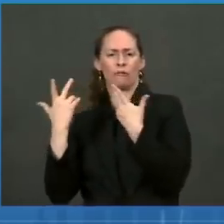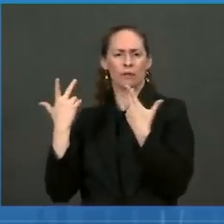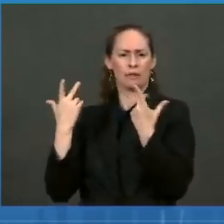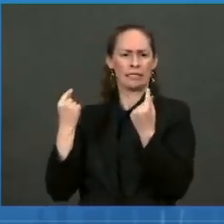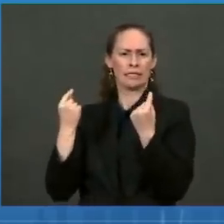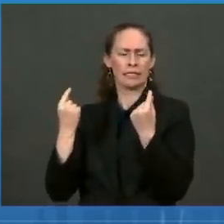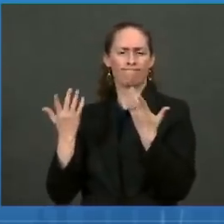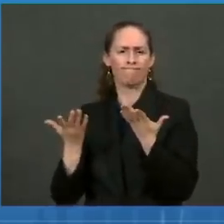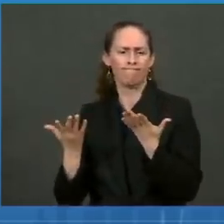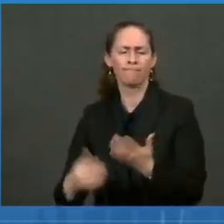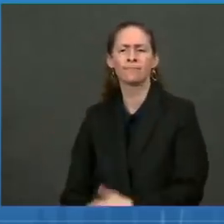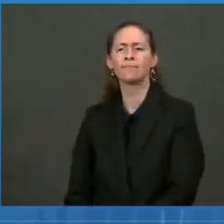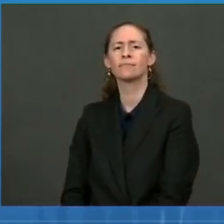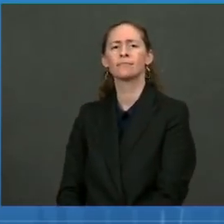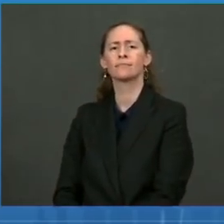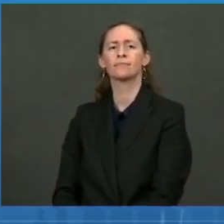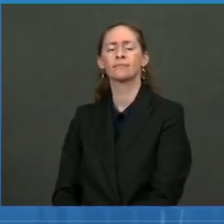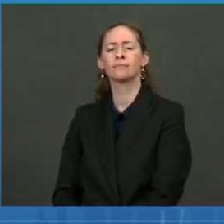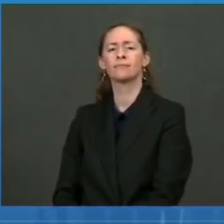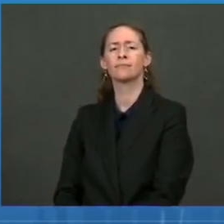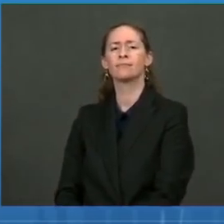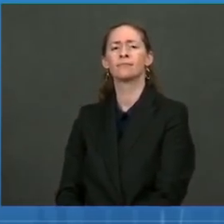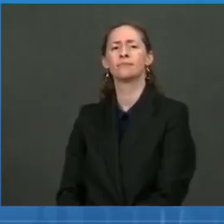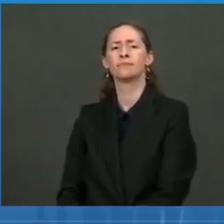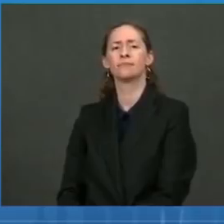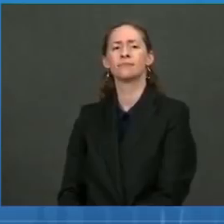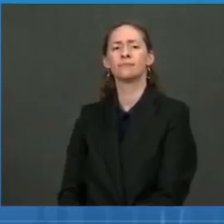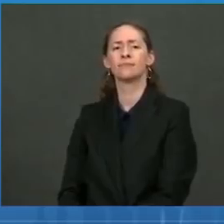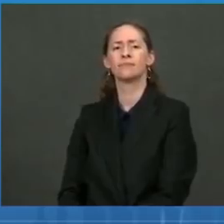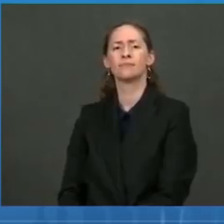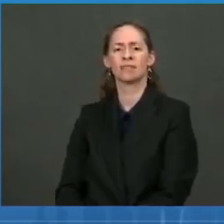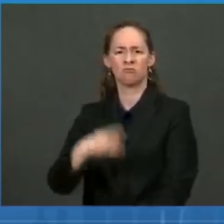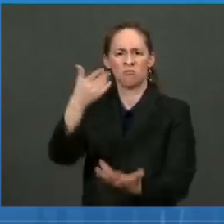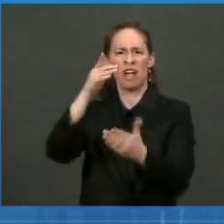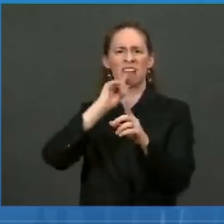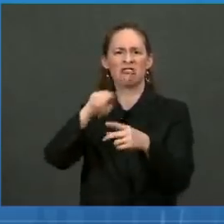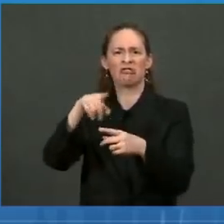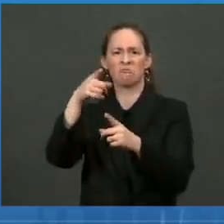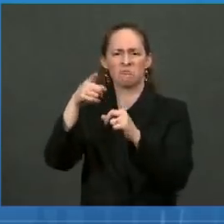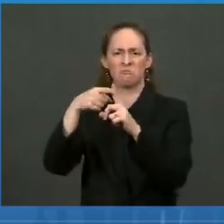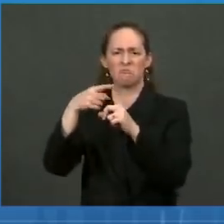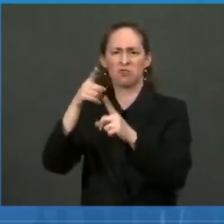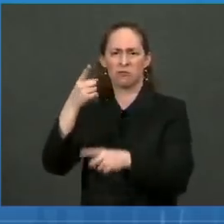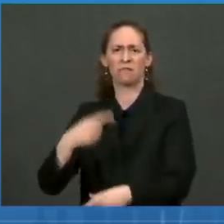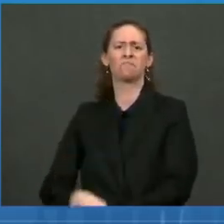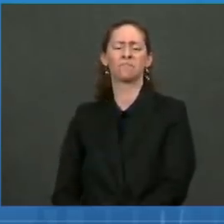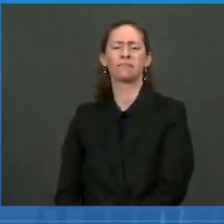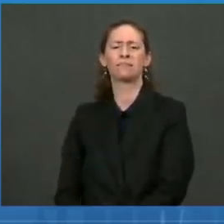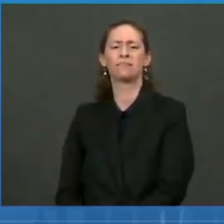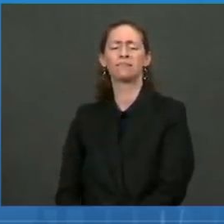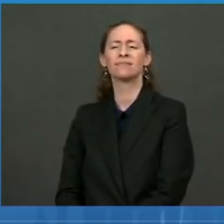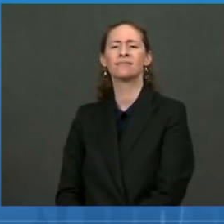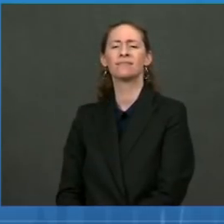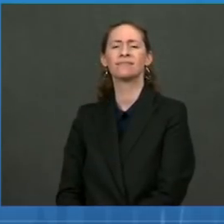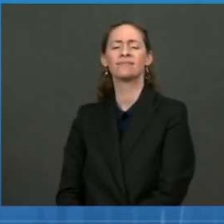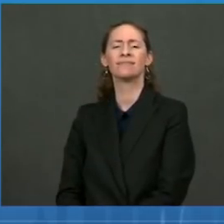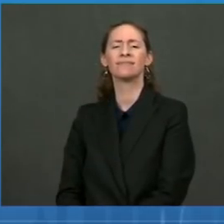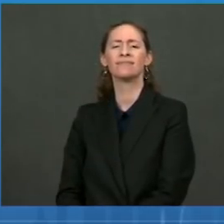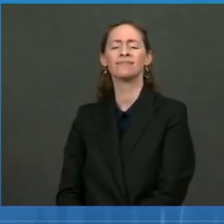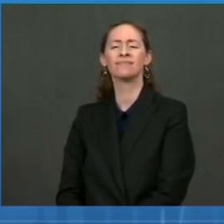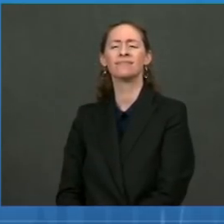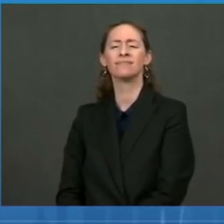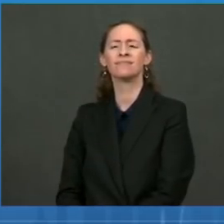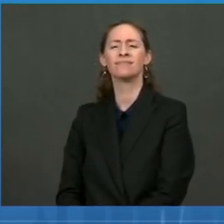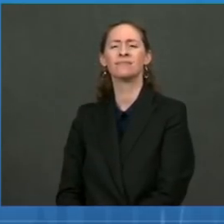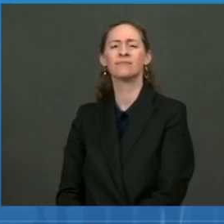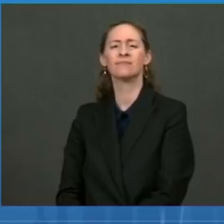Fauci on the protection of the vaccines. Yeah, so we're doing, about 1.5 million PCR